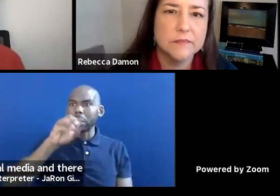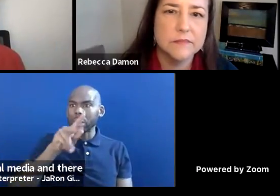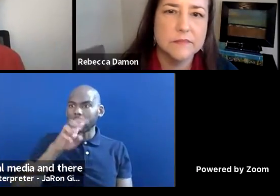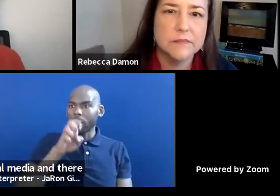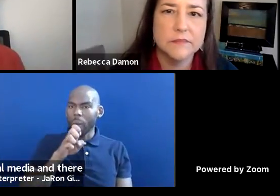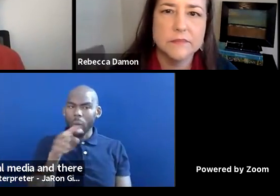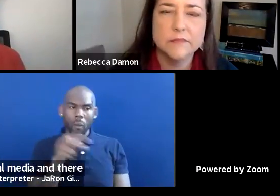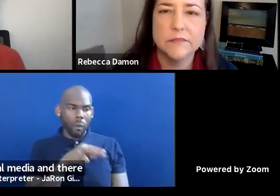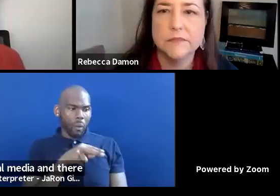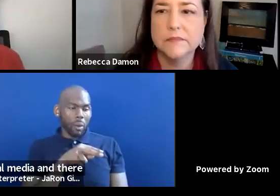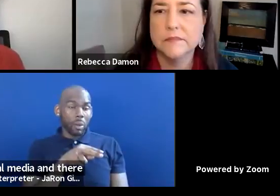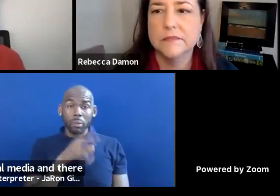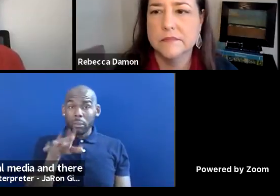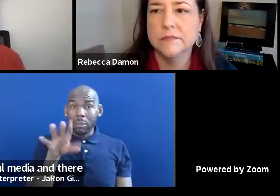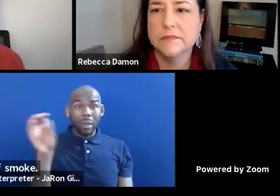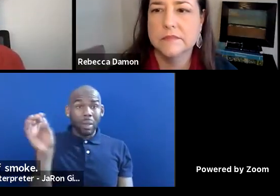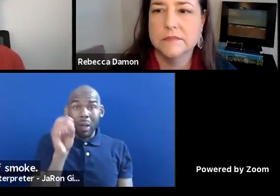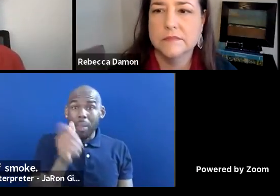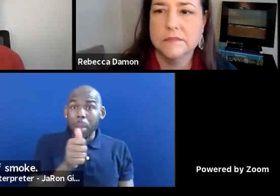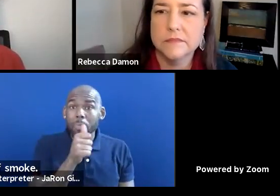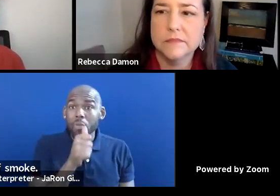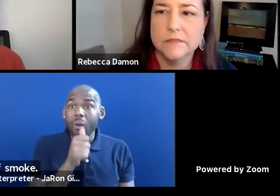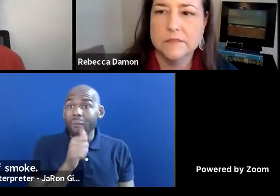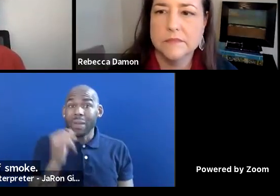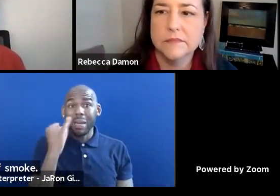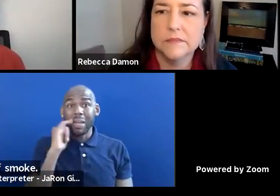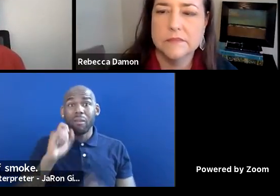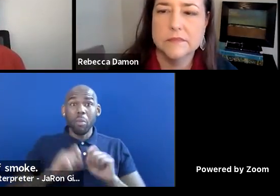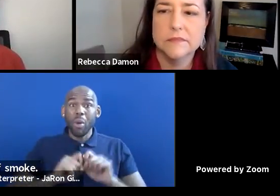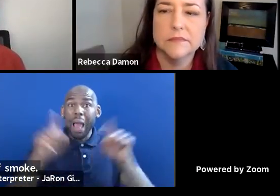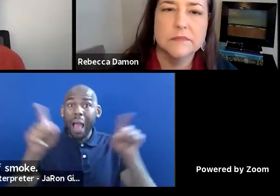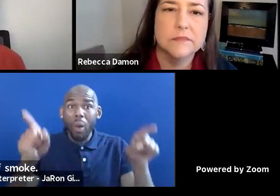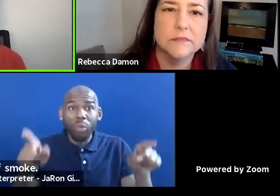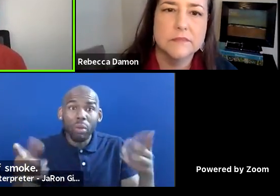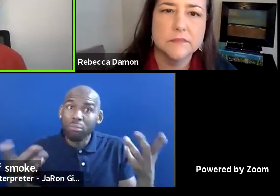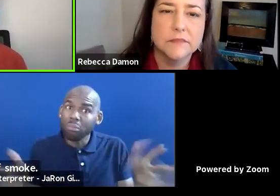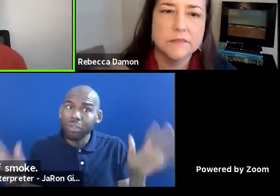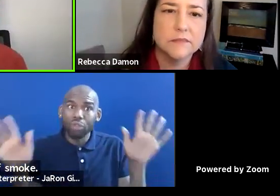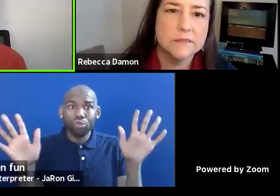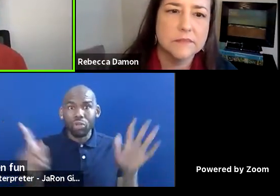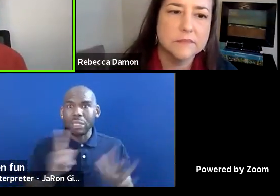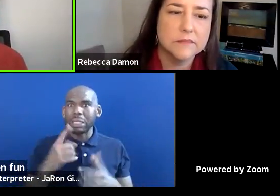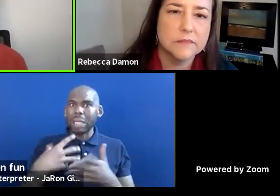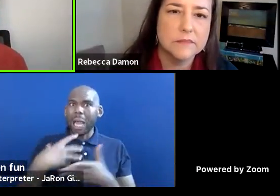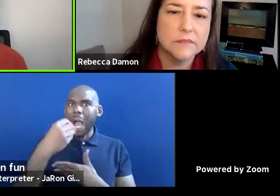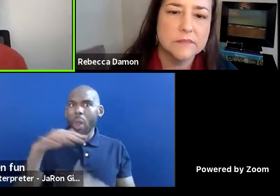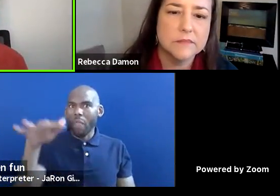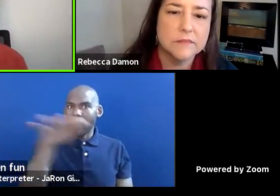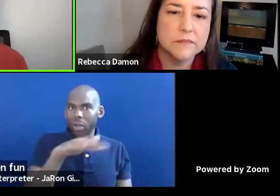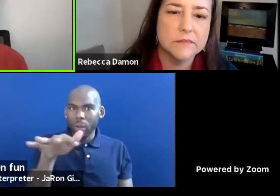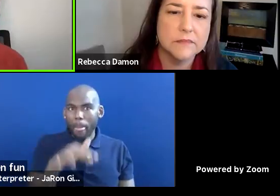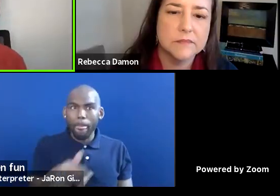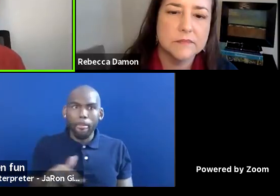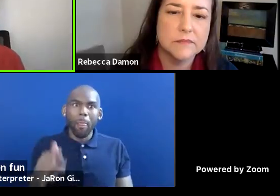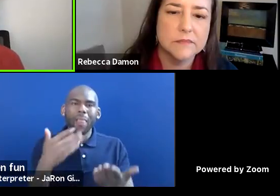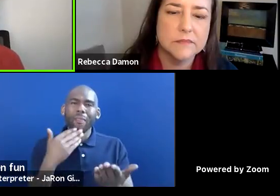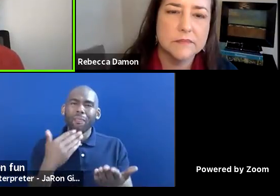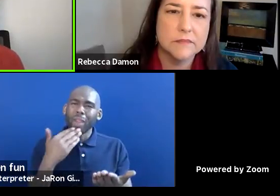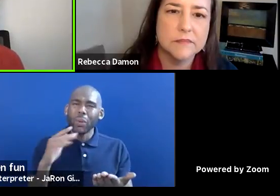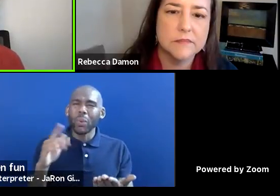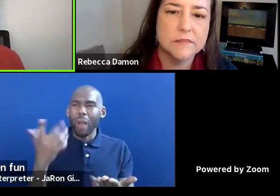you put it out there, it's out there. Thank you for sharing that. I wanted people to really be able to hear that.